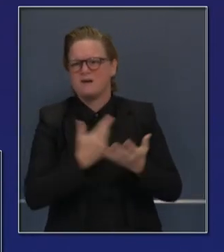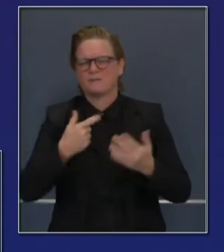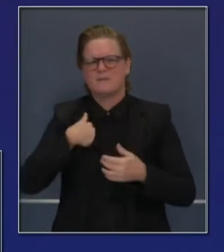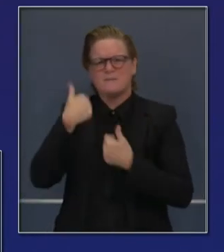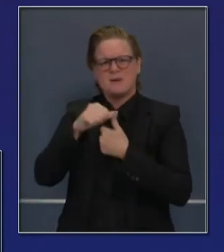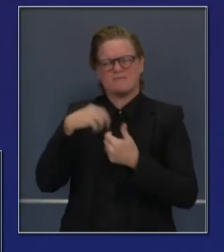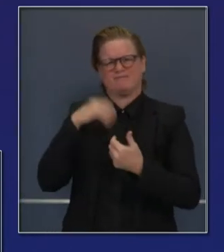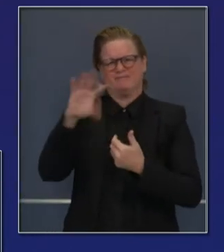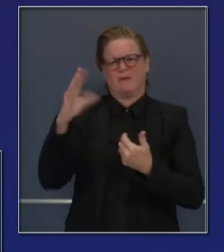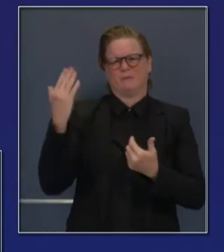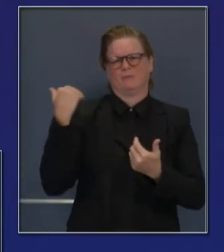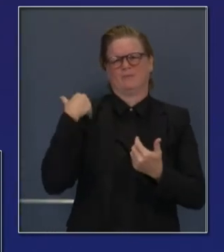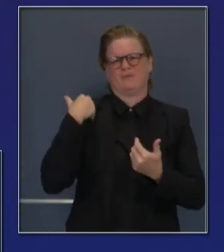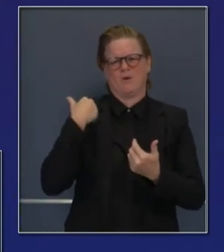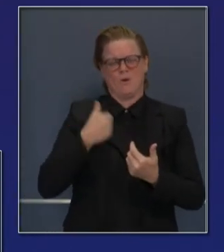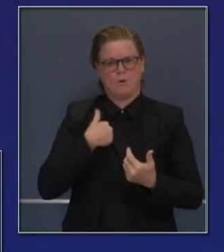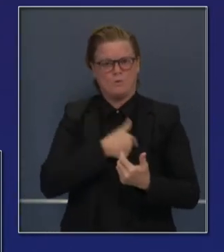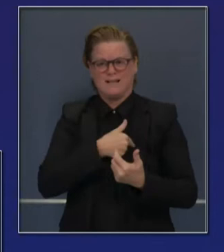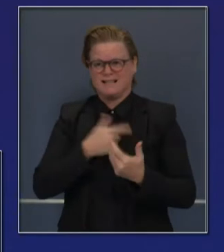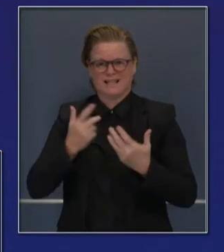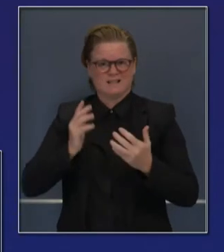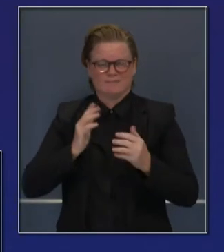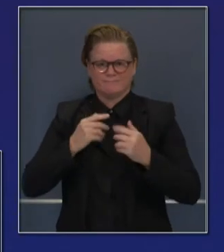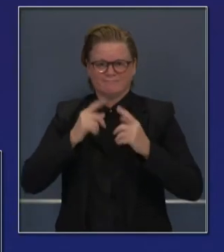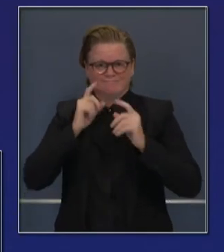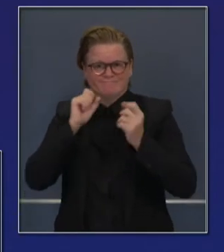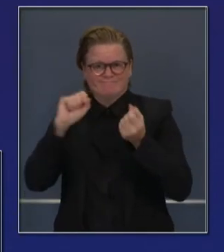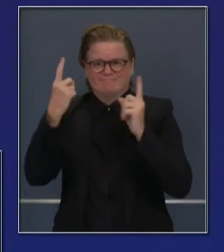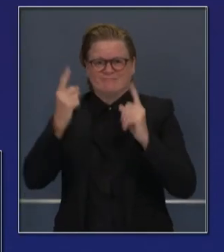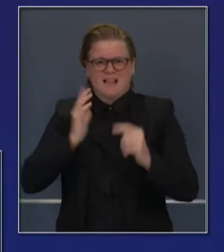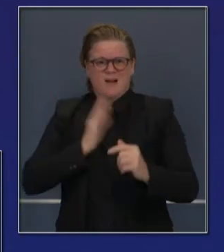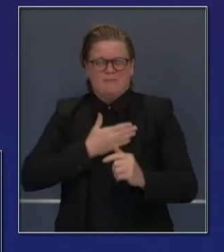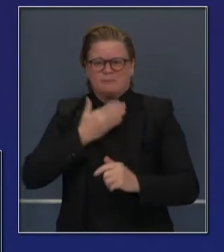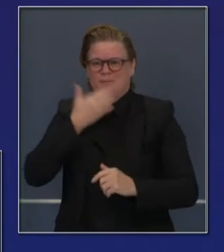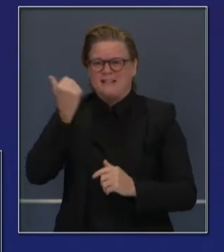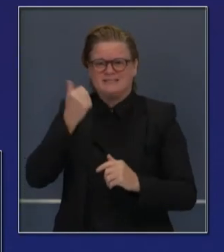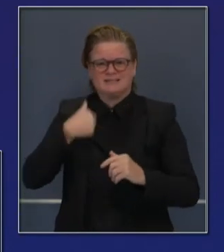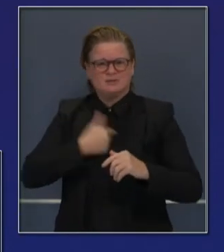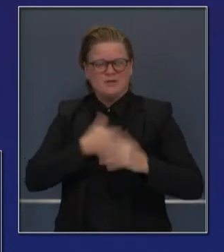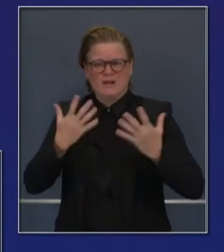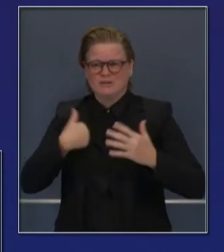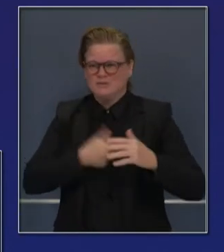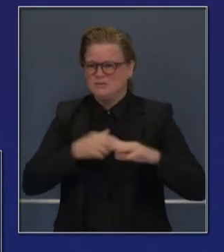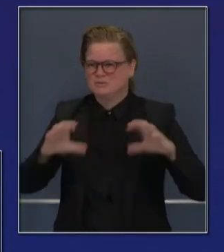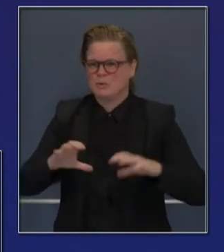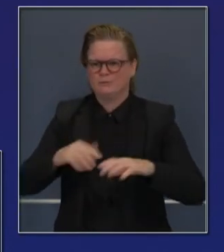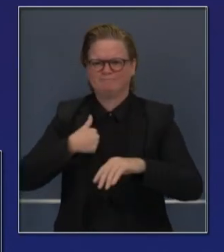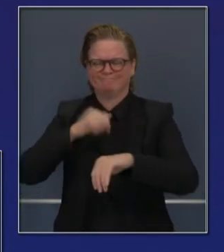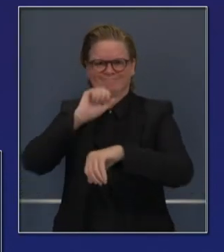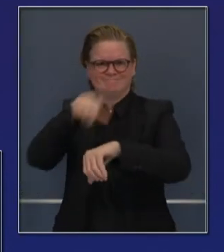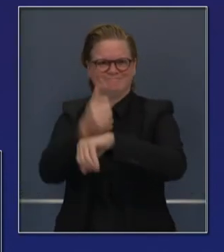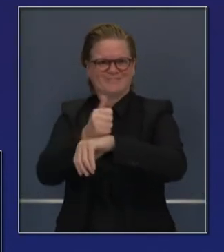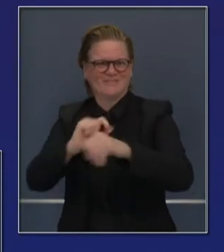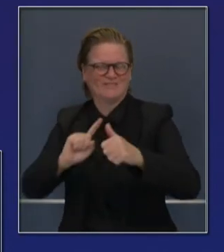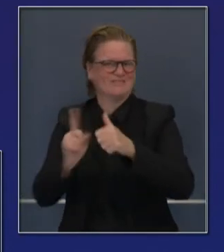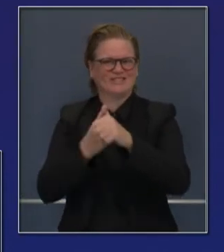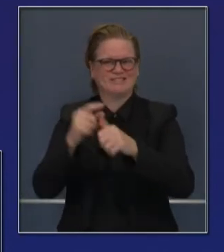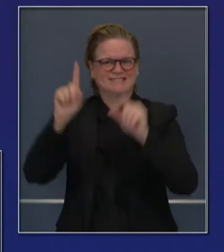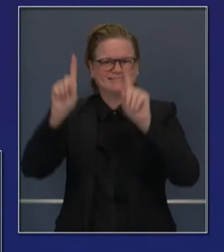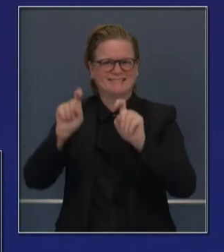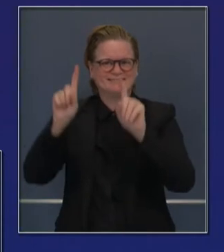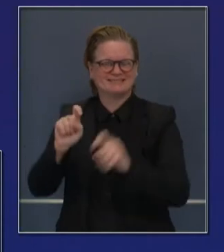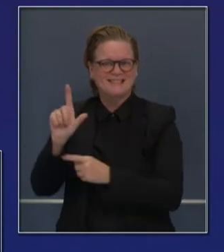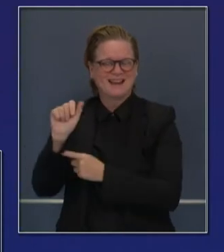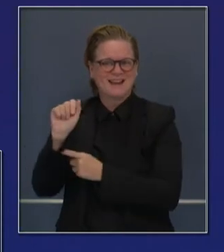secure our nation's first a state testing lab scale and scope, the one that we have put